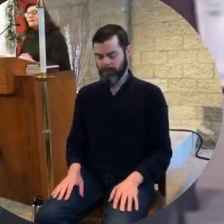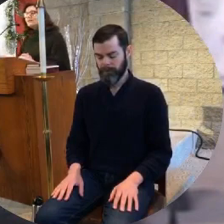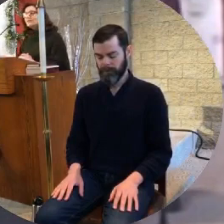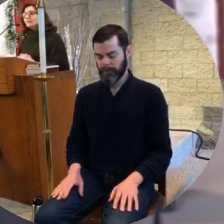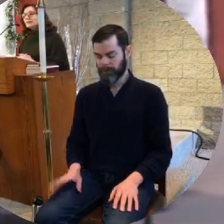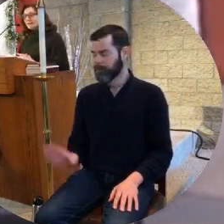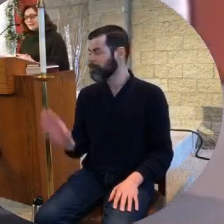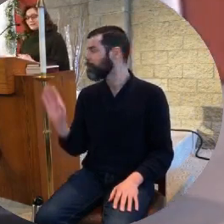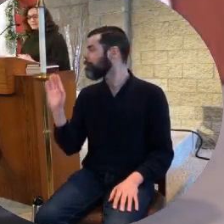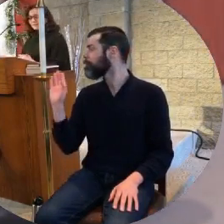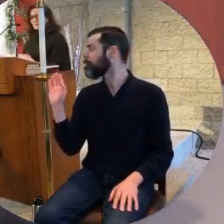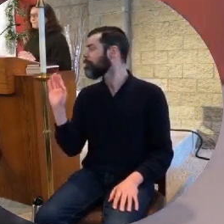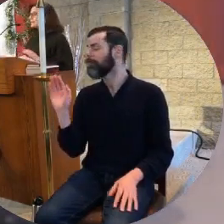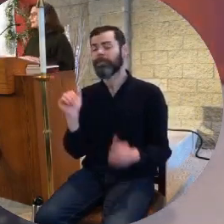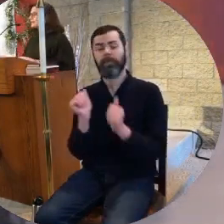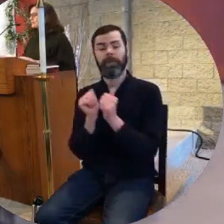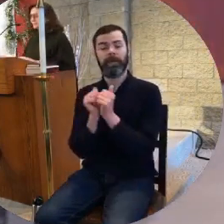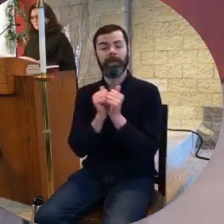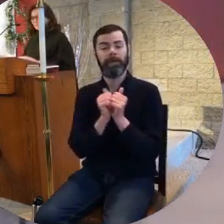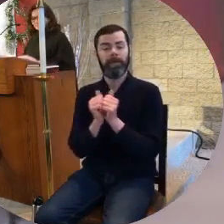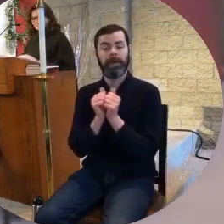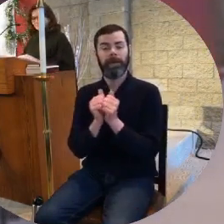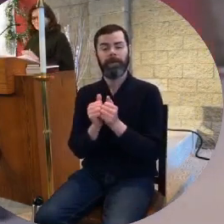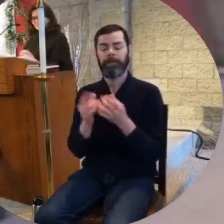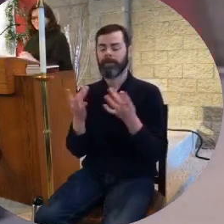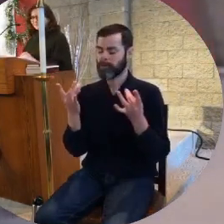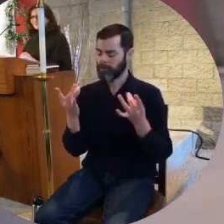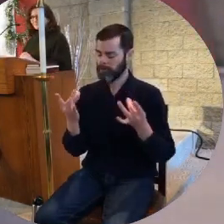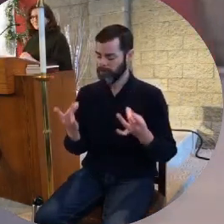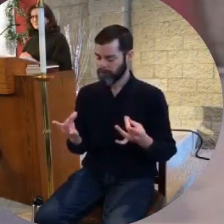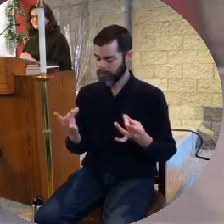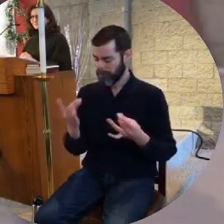Now let us join together in meditation.